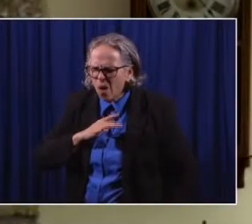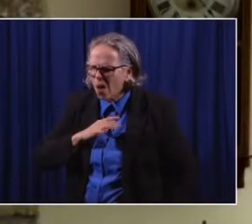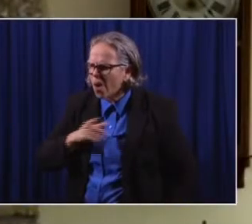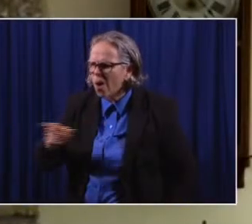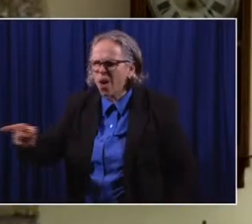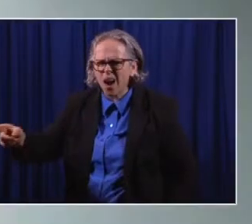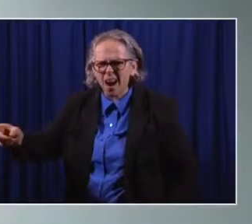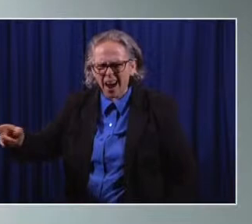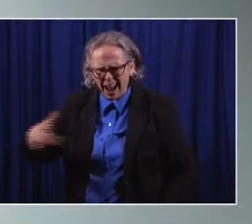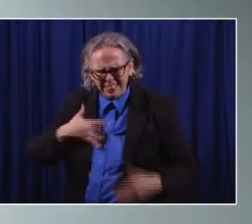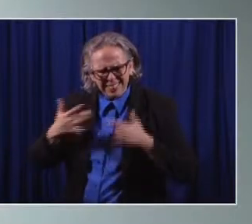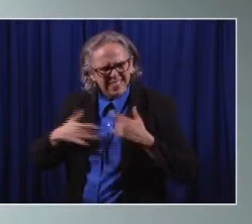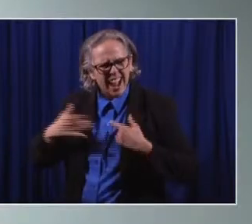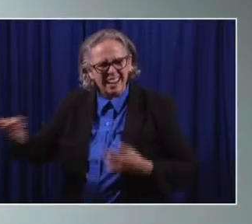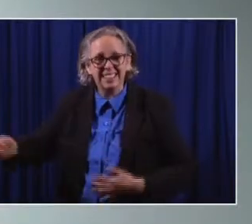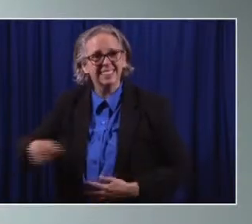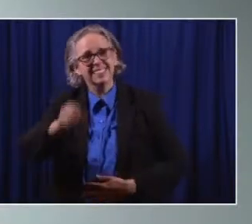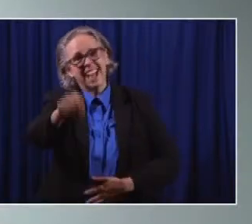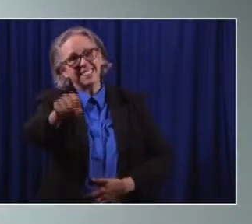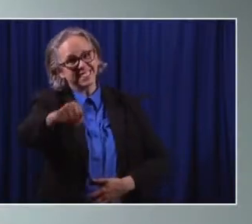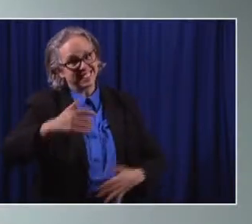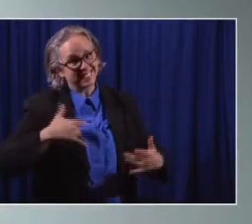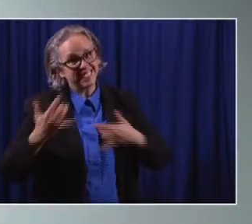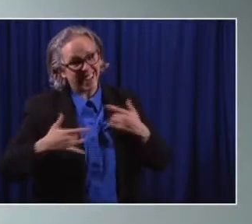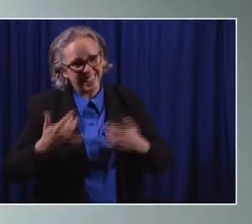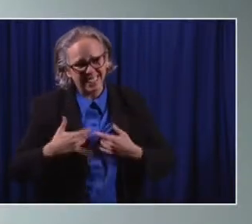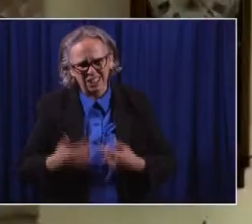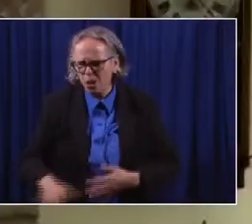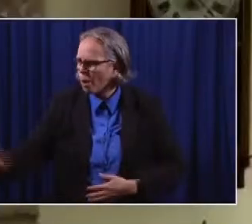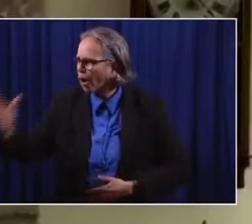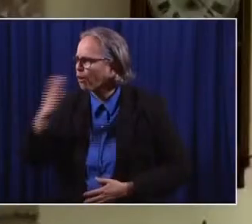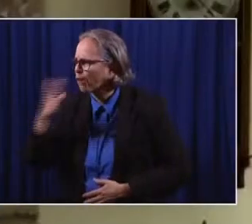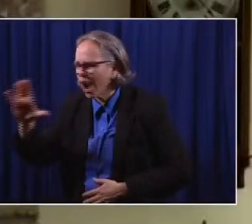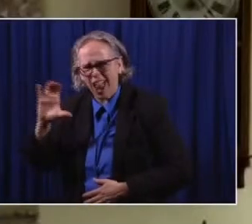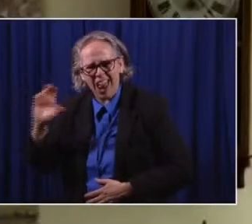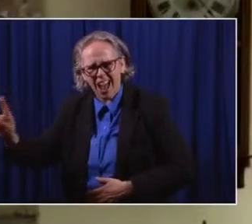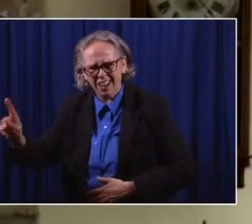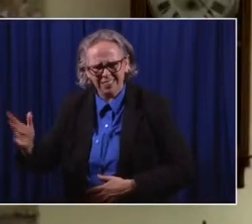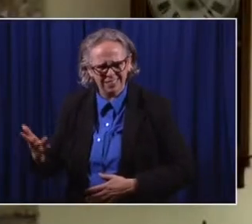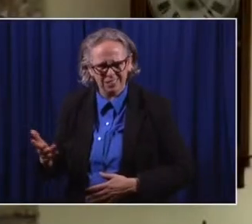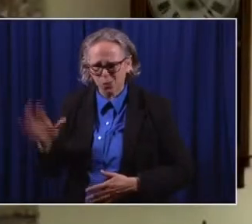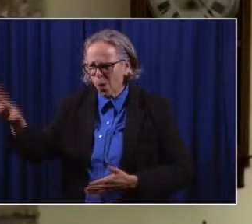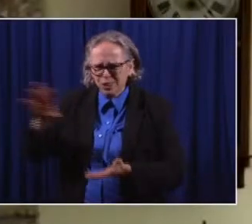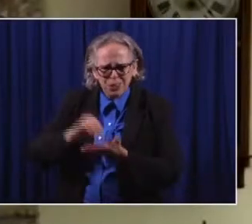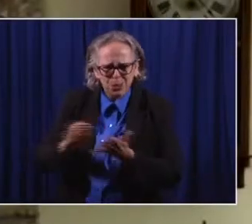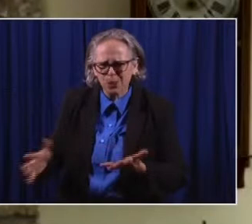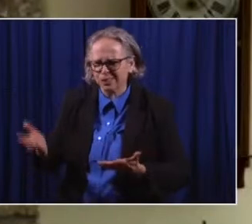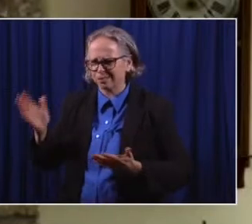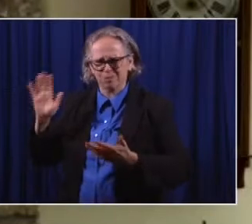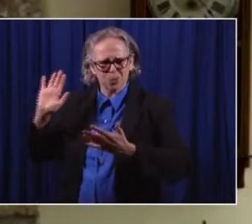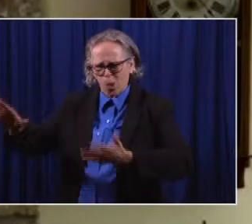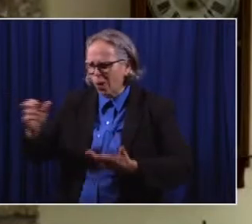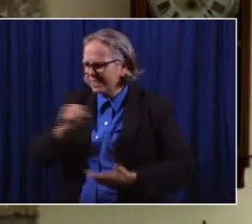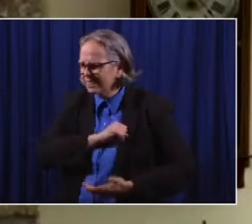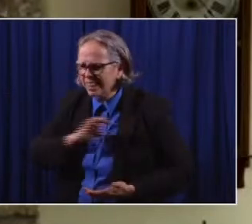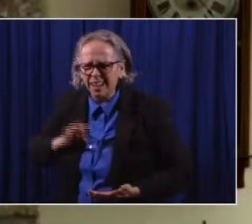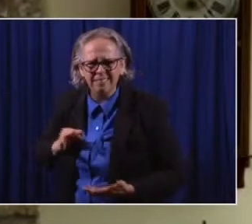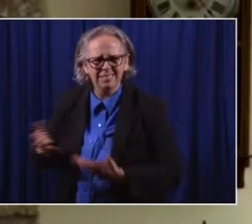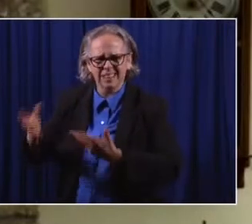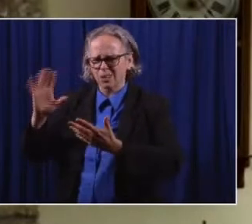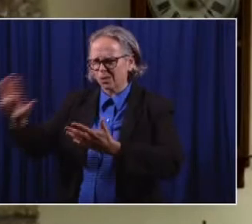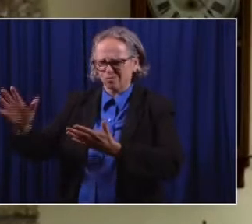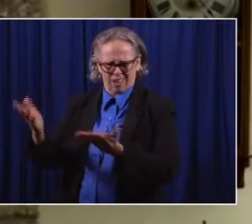exciting. Yes, it is. That's great. Well, good luck to you and your students and your faculty and everybody at